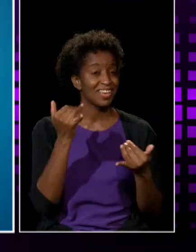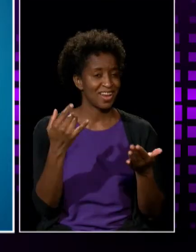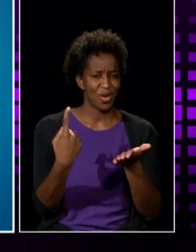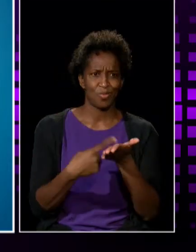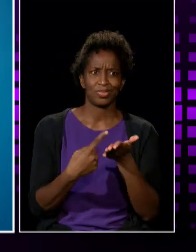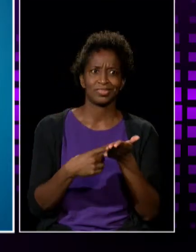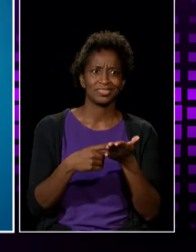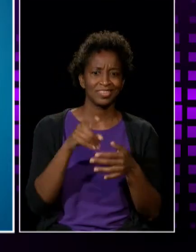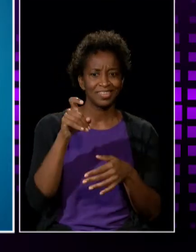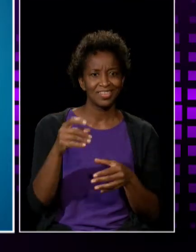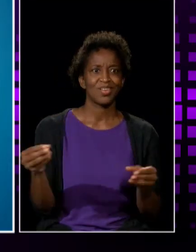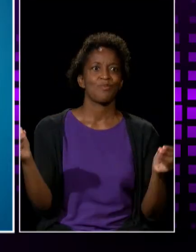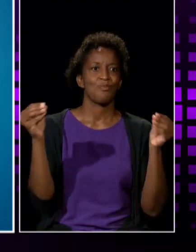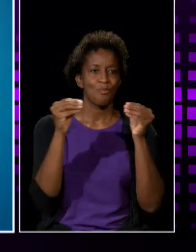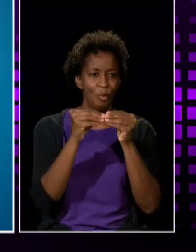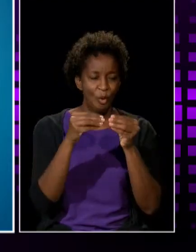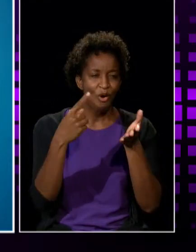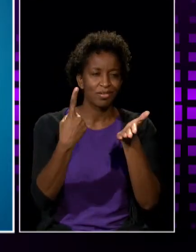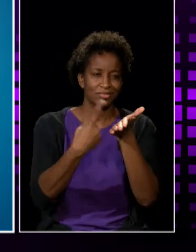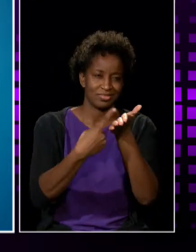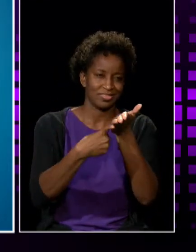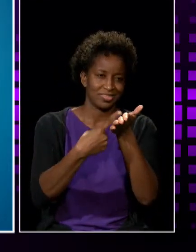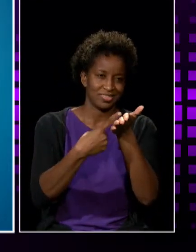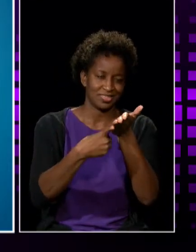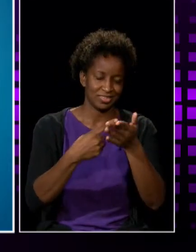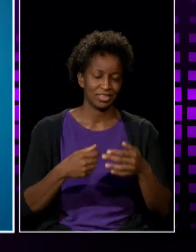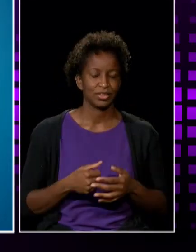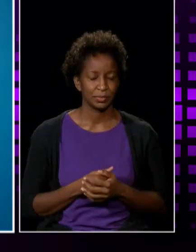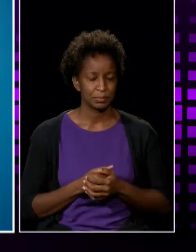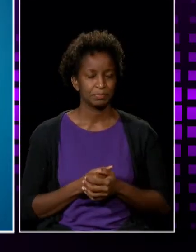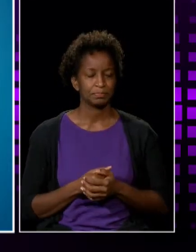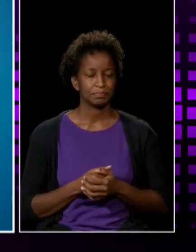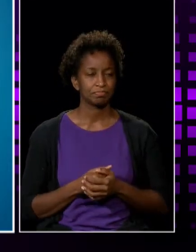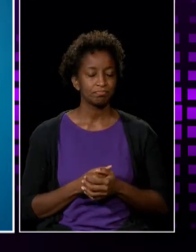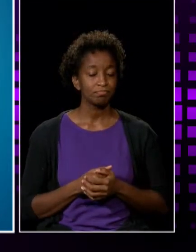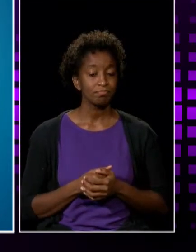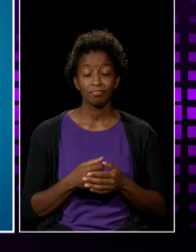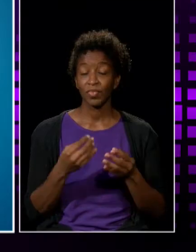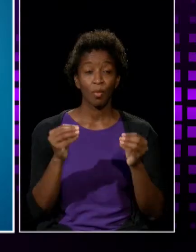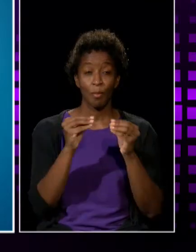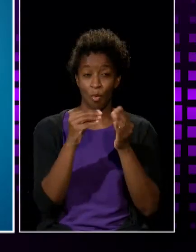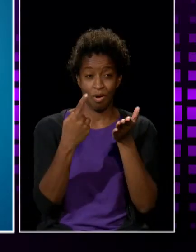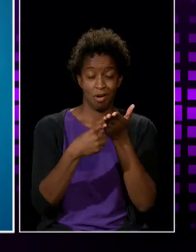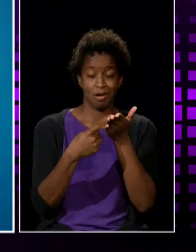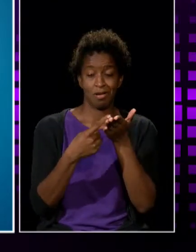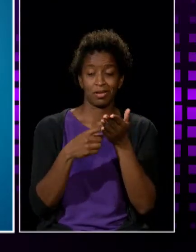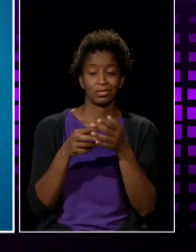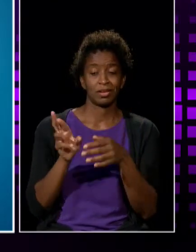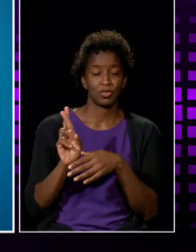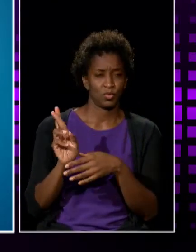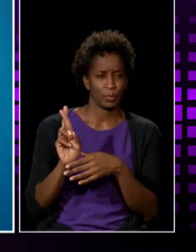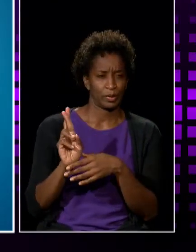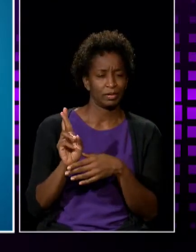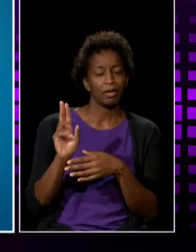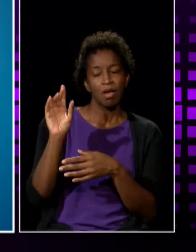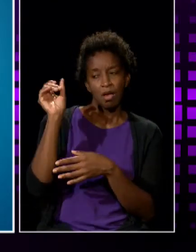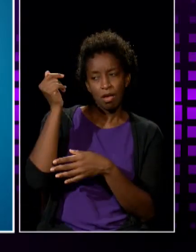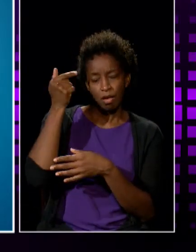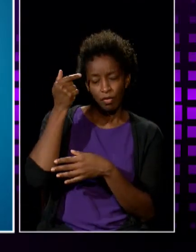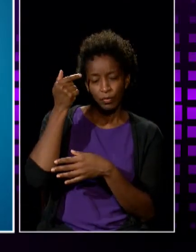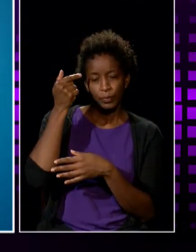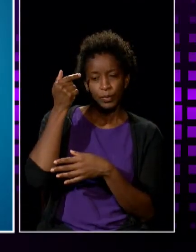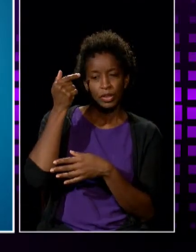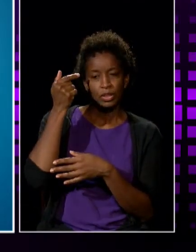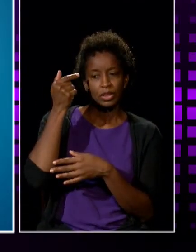there's so much more to talk about relating to the Republic. And as we see, the government is definitely going in the direction